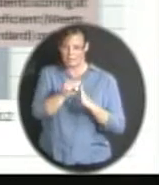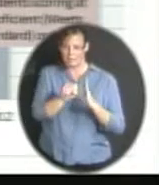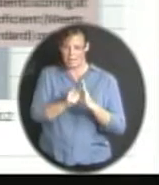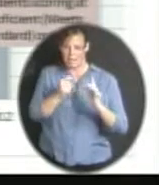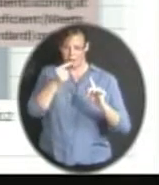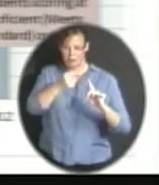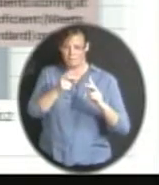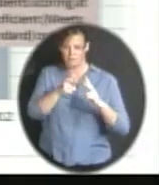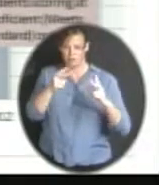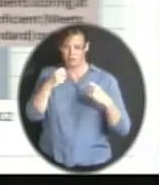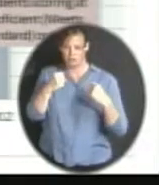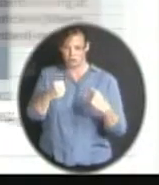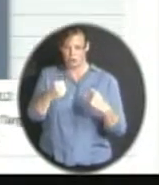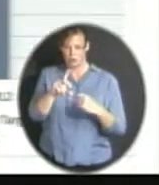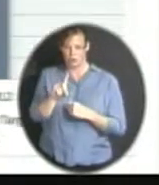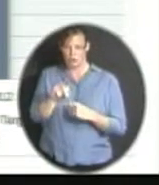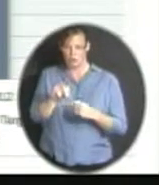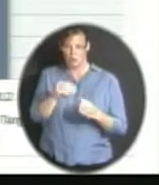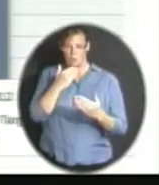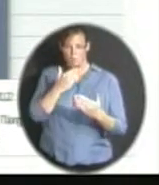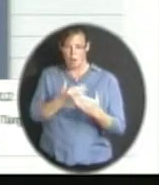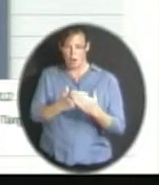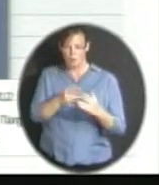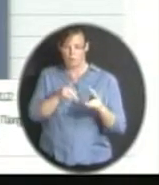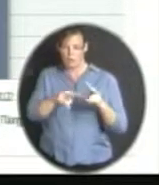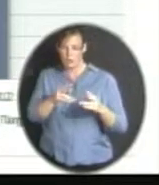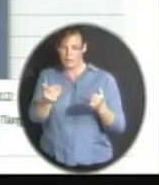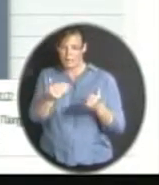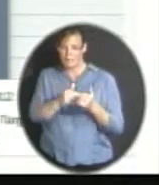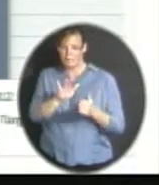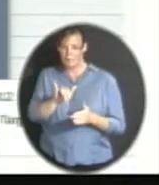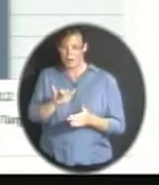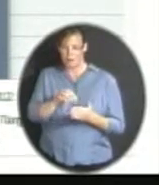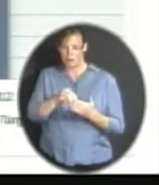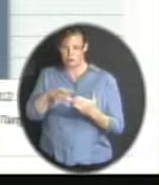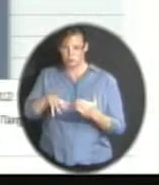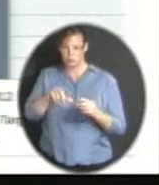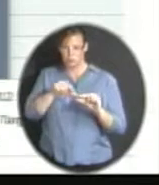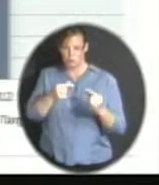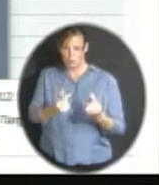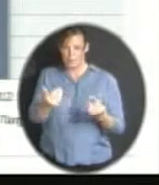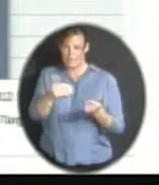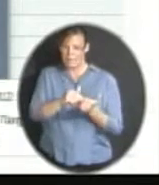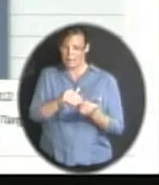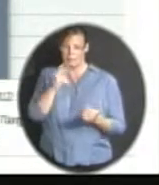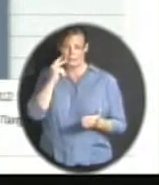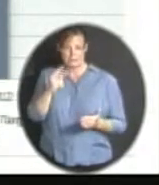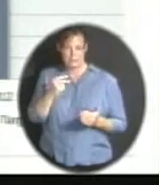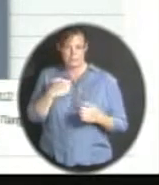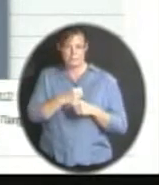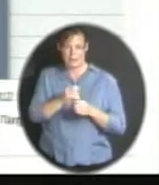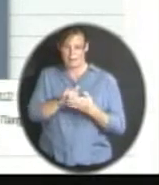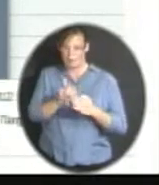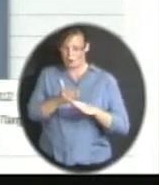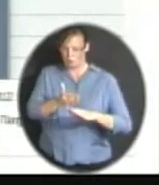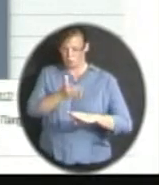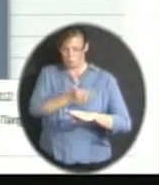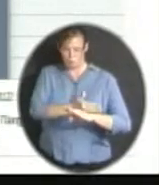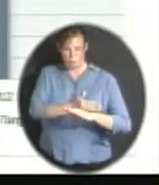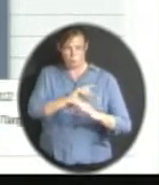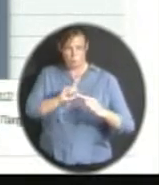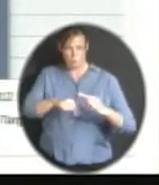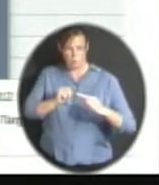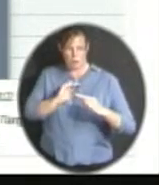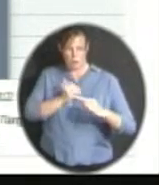very strong and doing well. When we look again by our student groups, once again, we see we have made that growth from when